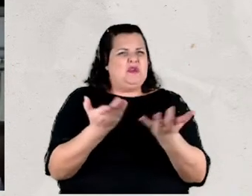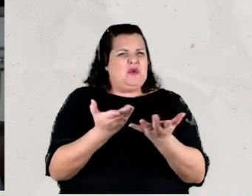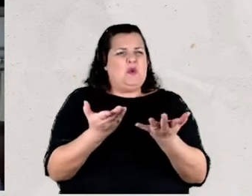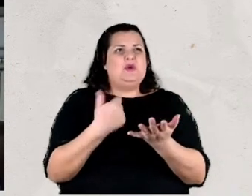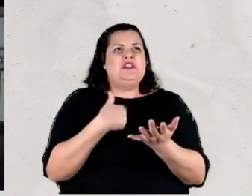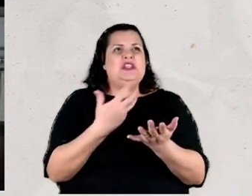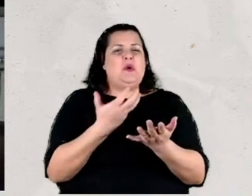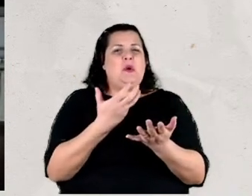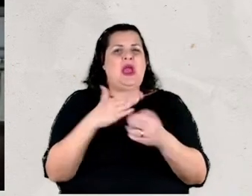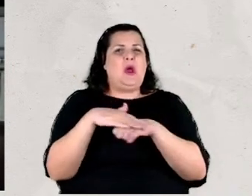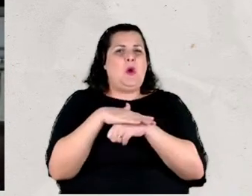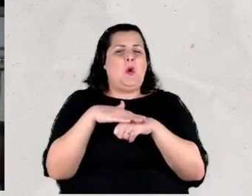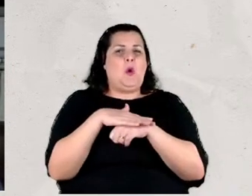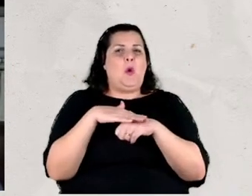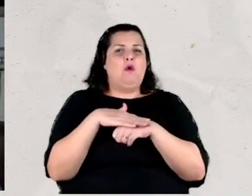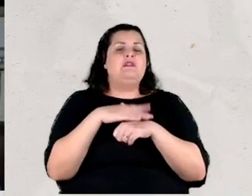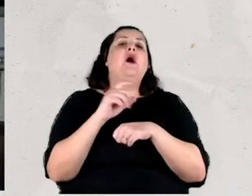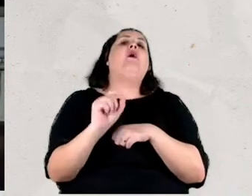of mind.